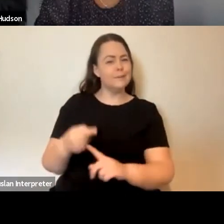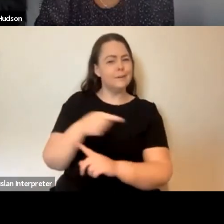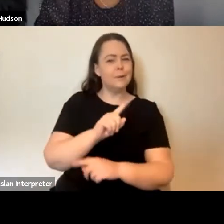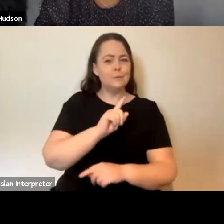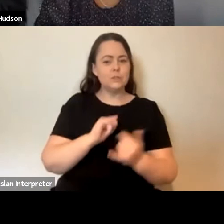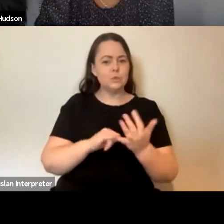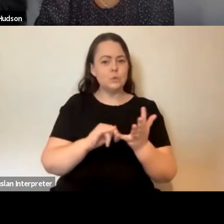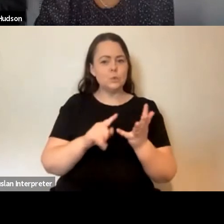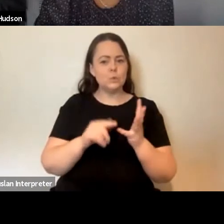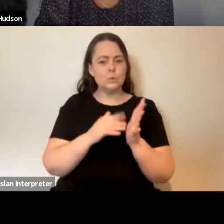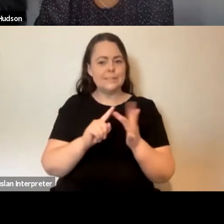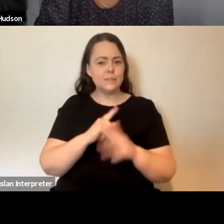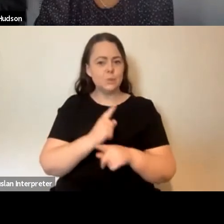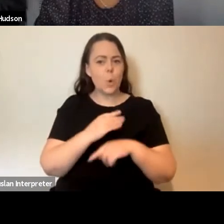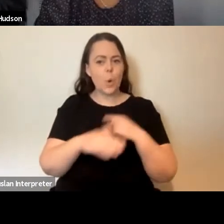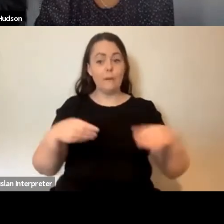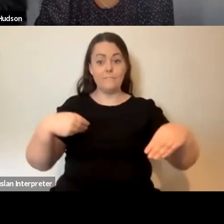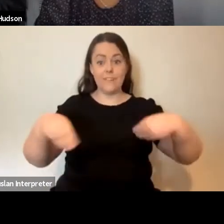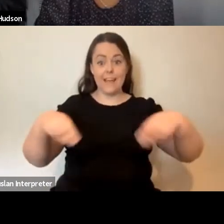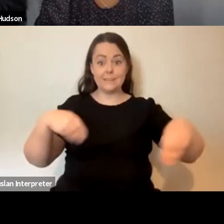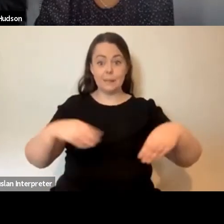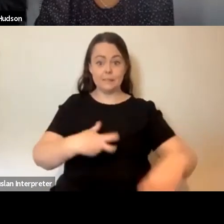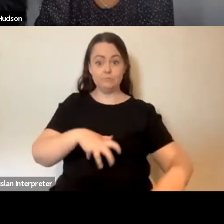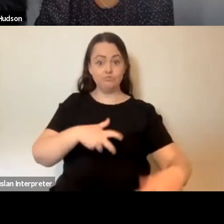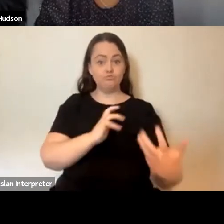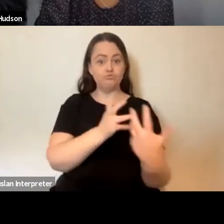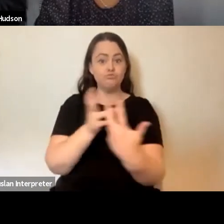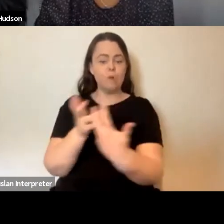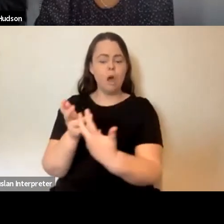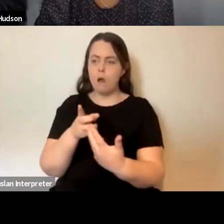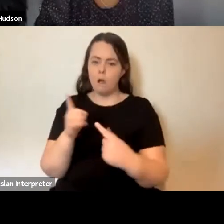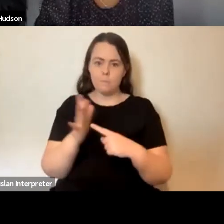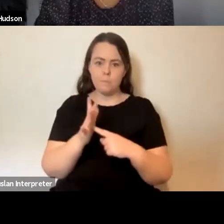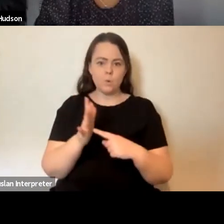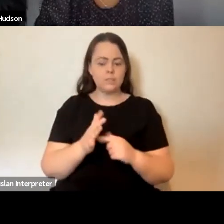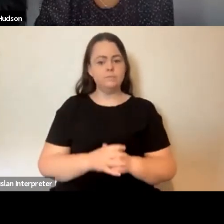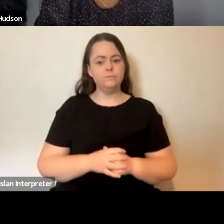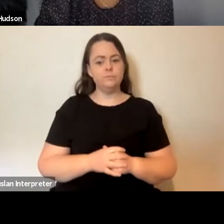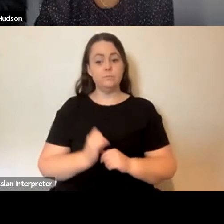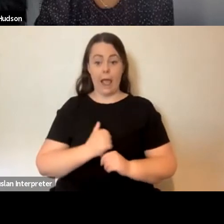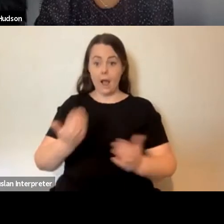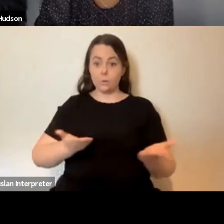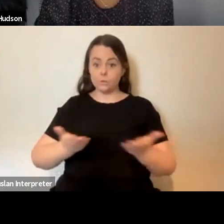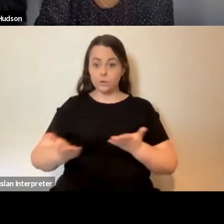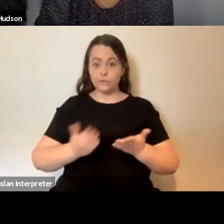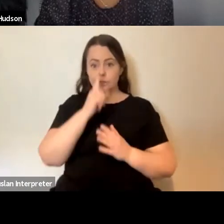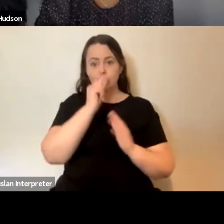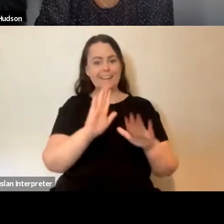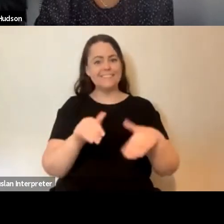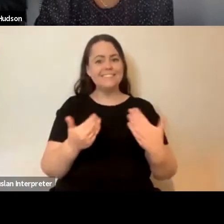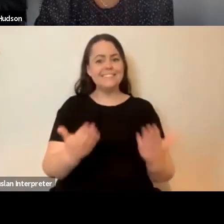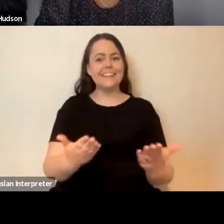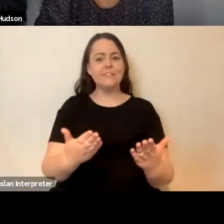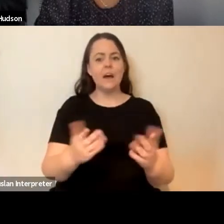flexibility. We now have a service where we can deliver to pharmacotherapy